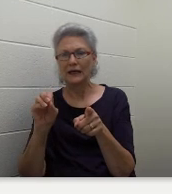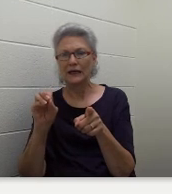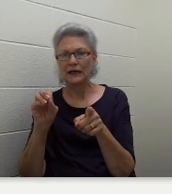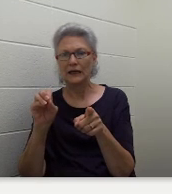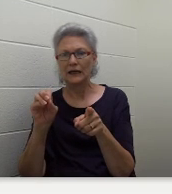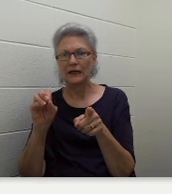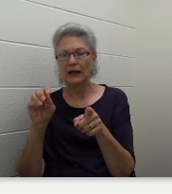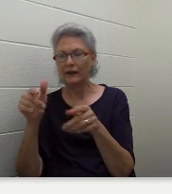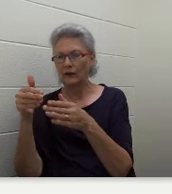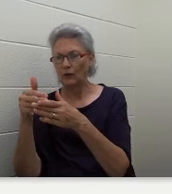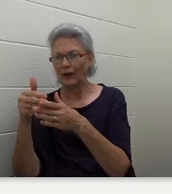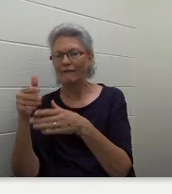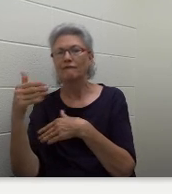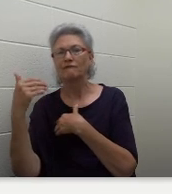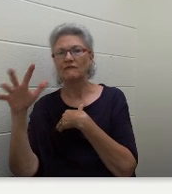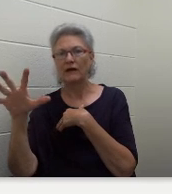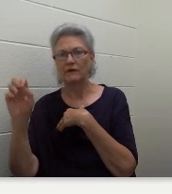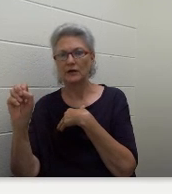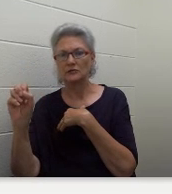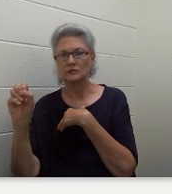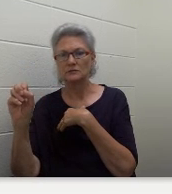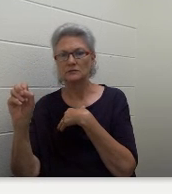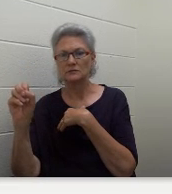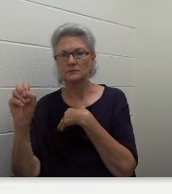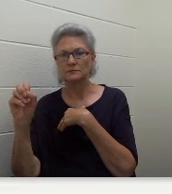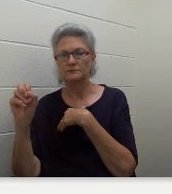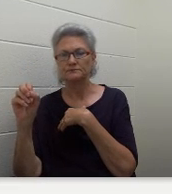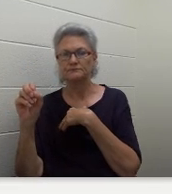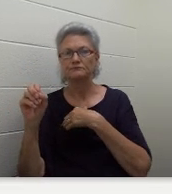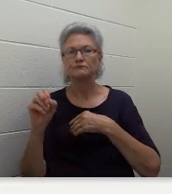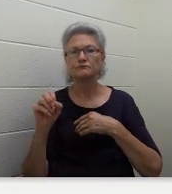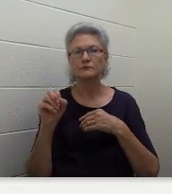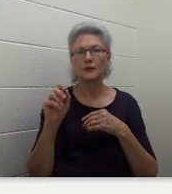490, and again, we already had 500.